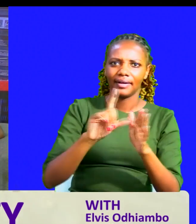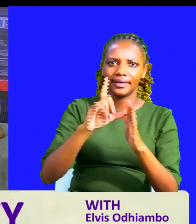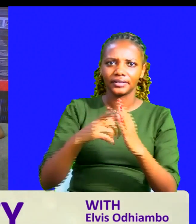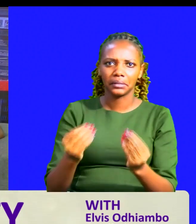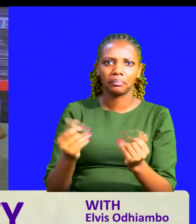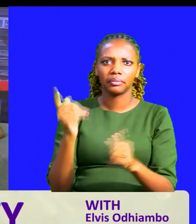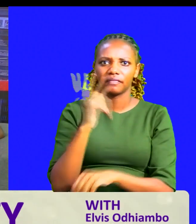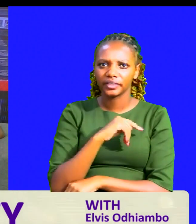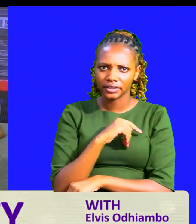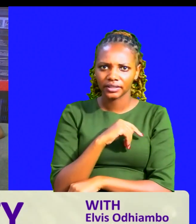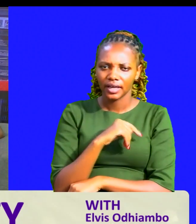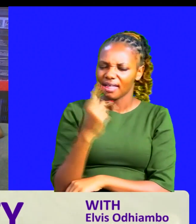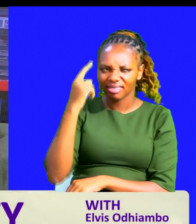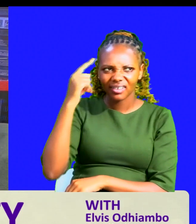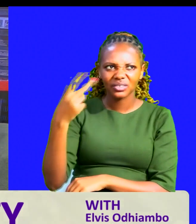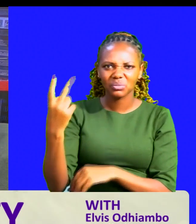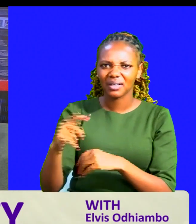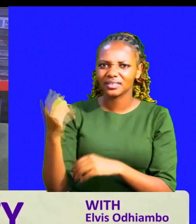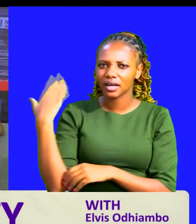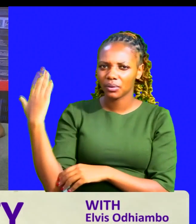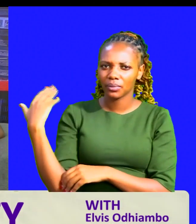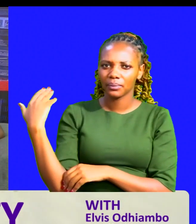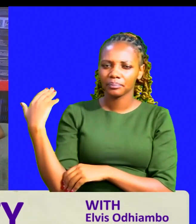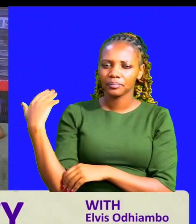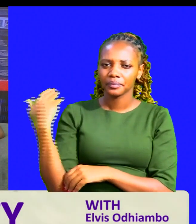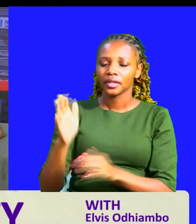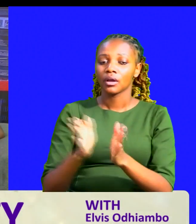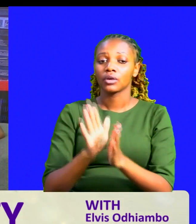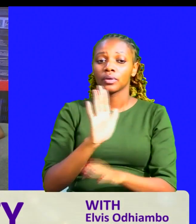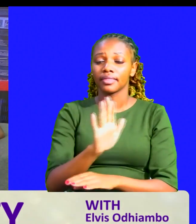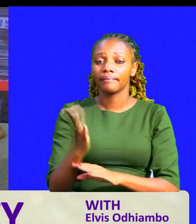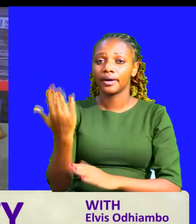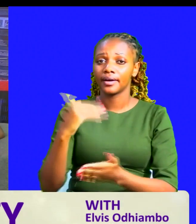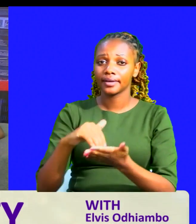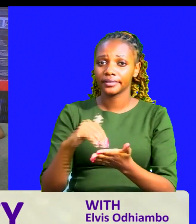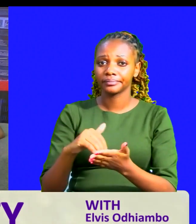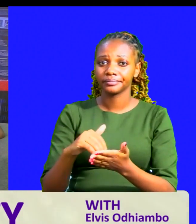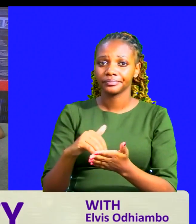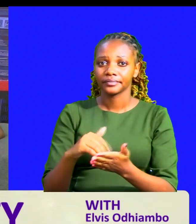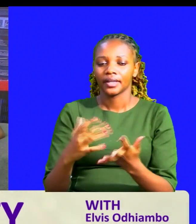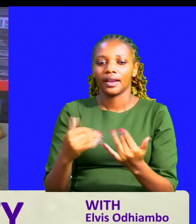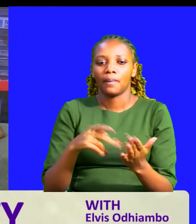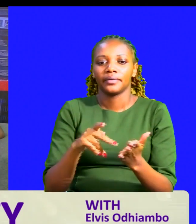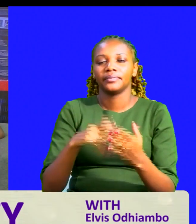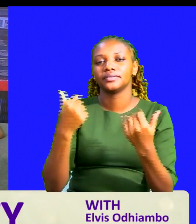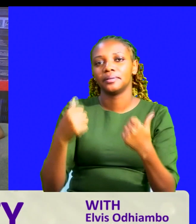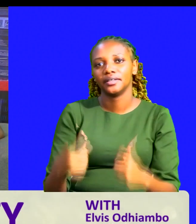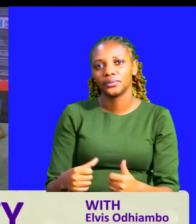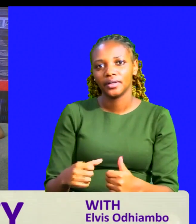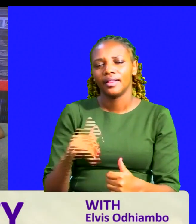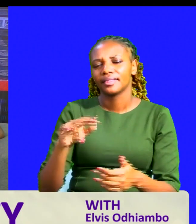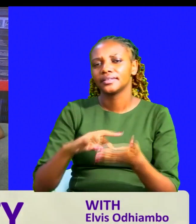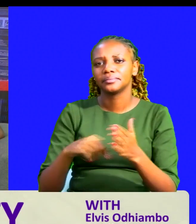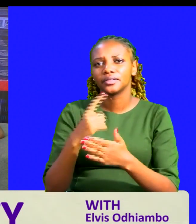Just recently, I think 2 months ago, and with them again, faulting this and not finishing the payments, it begs